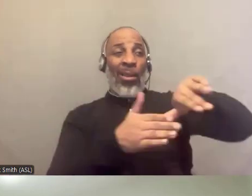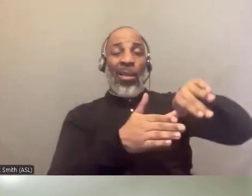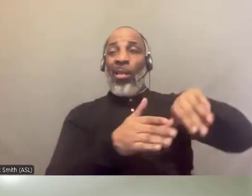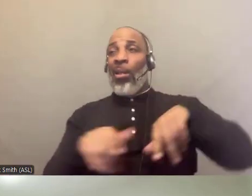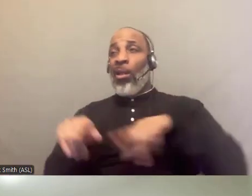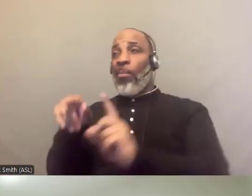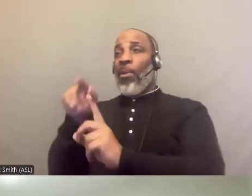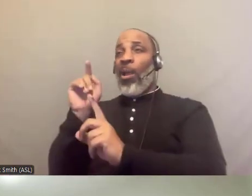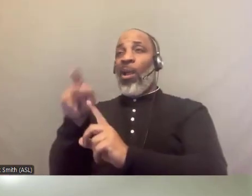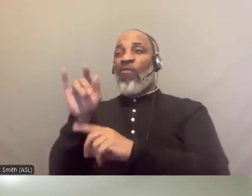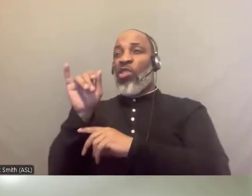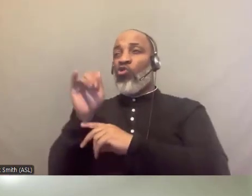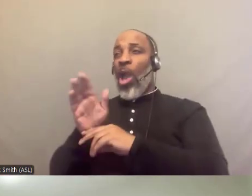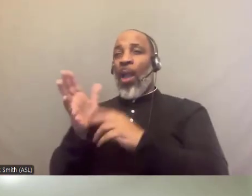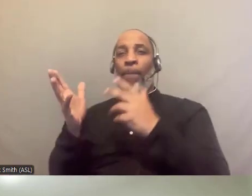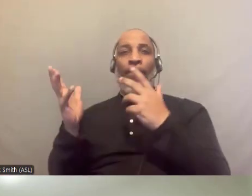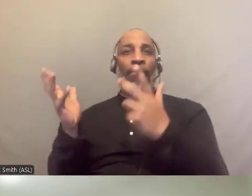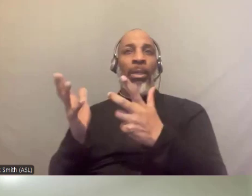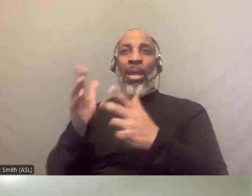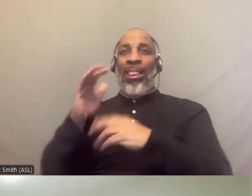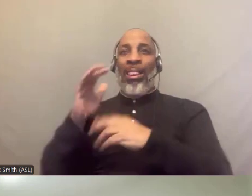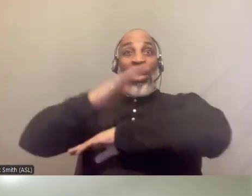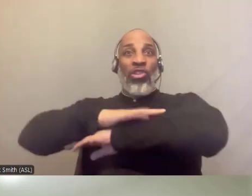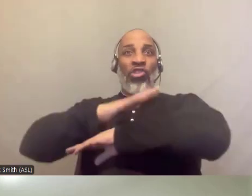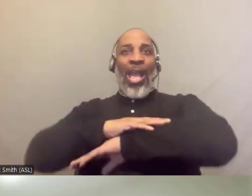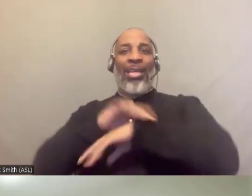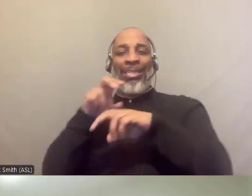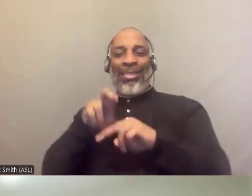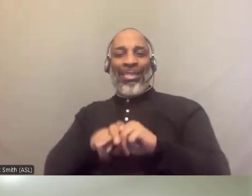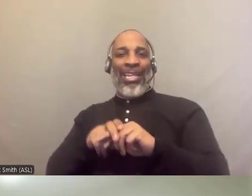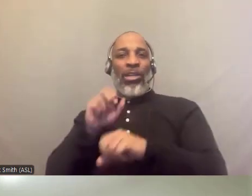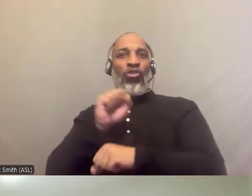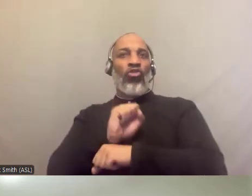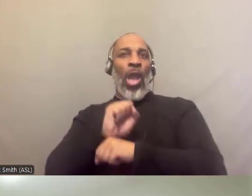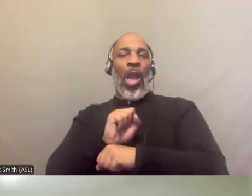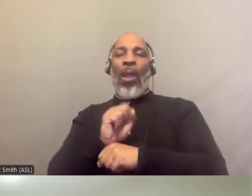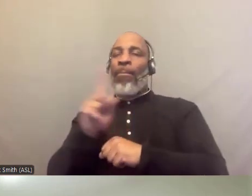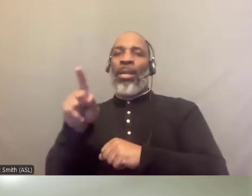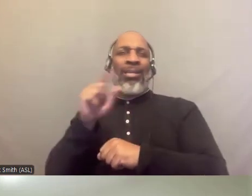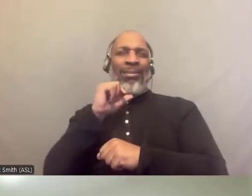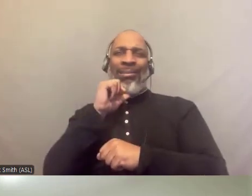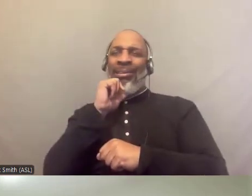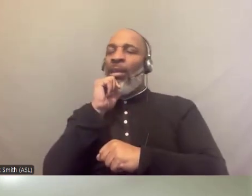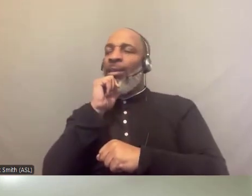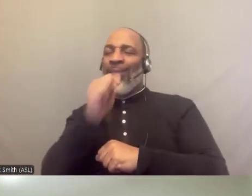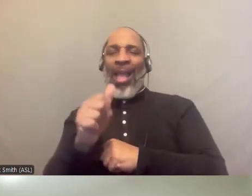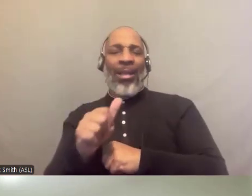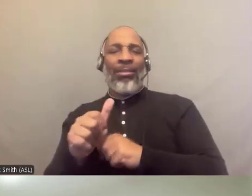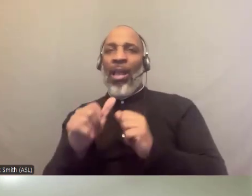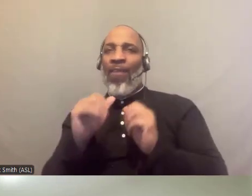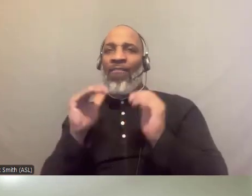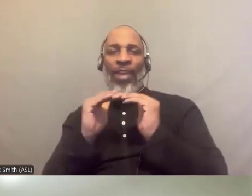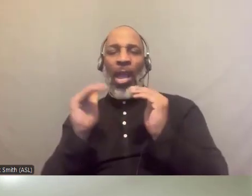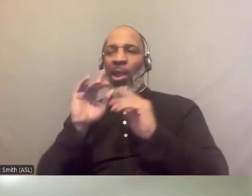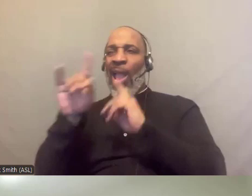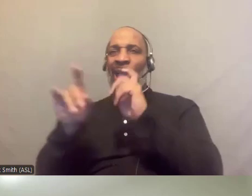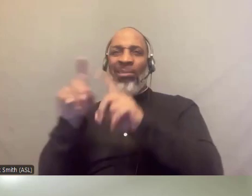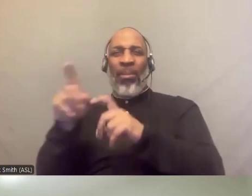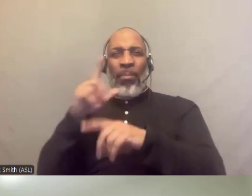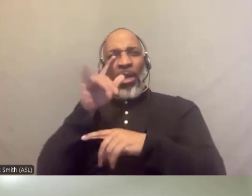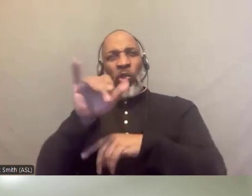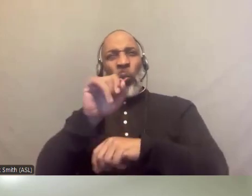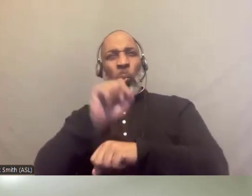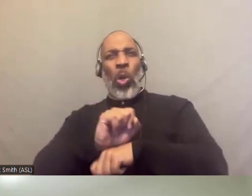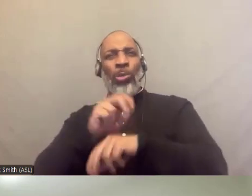the job is like a desk job where it's not part of the essential function of the job, then no, this question is not okay.